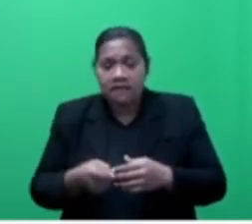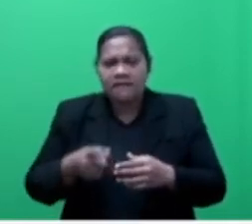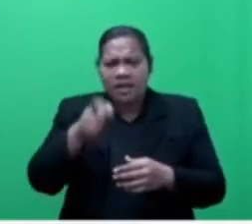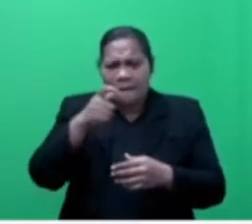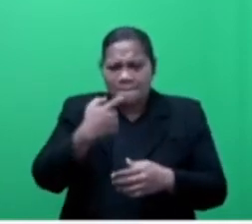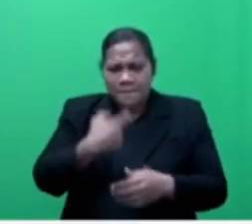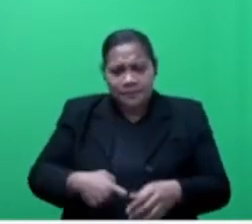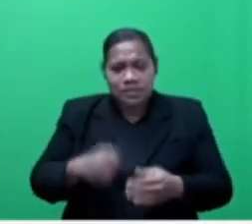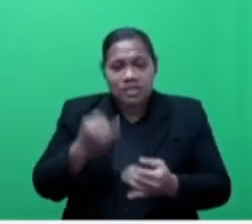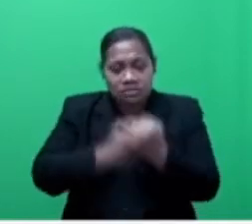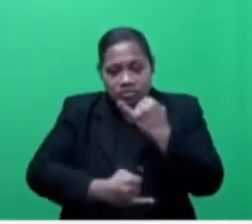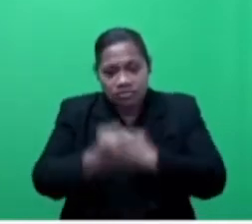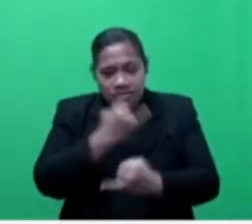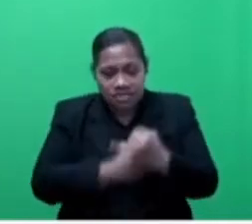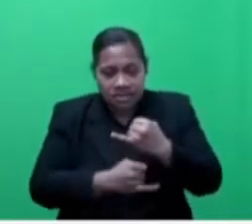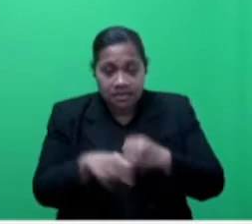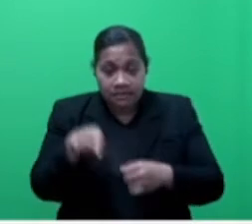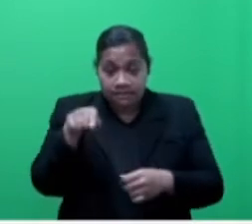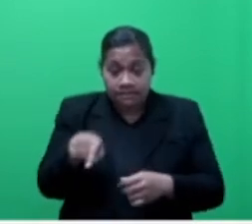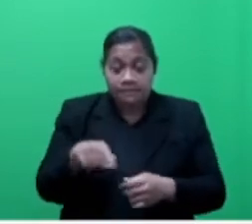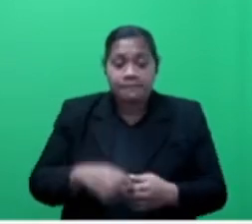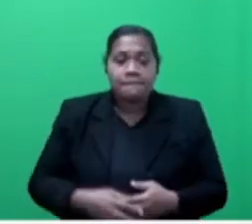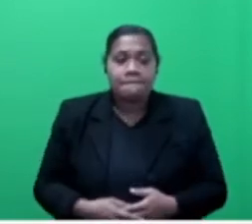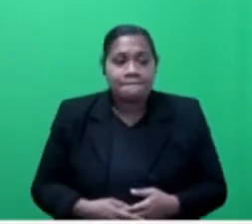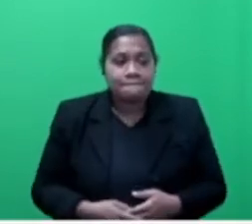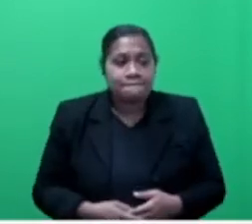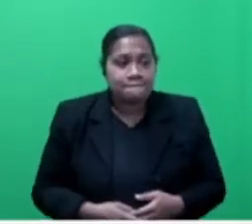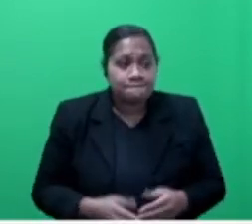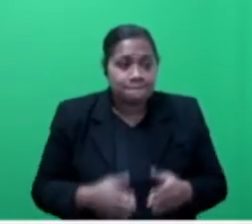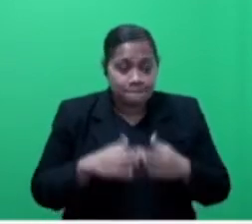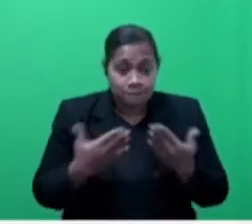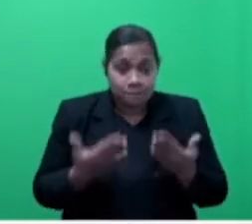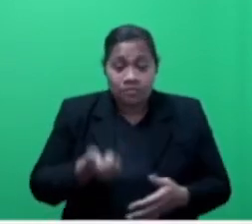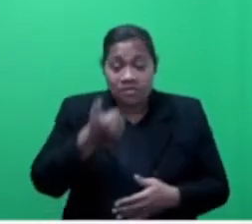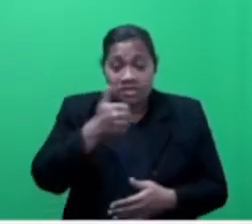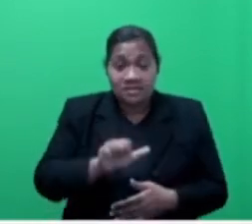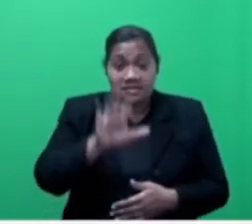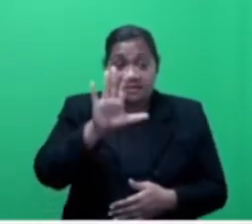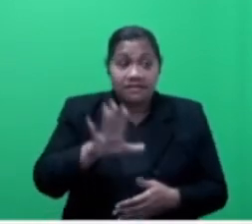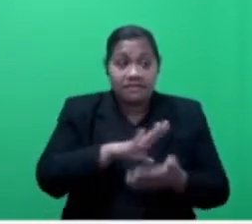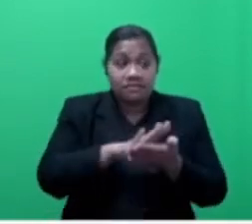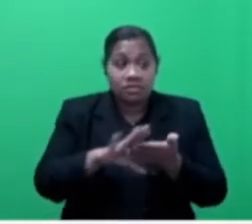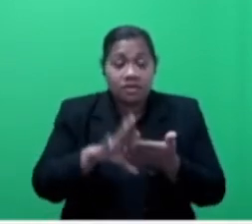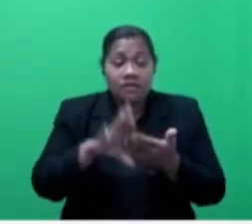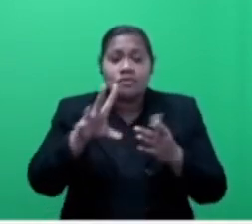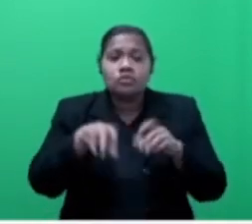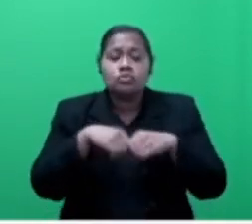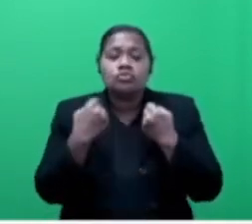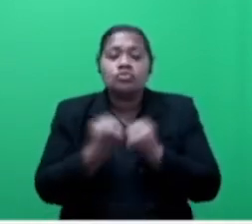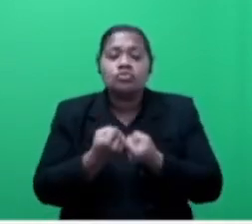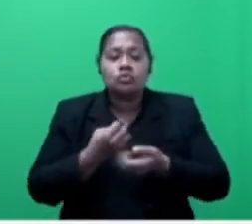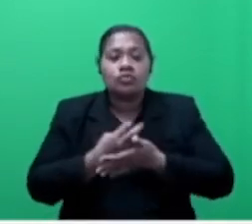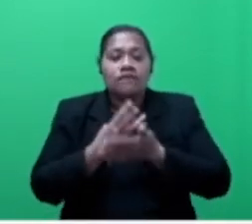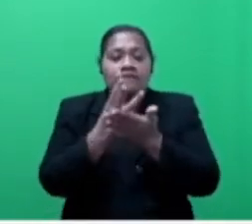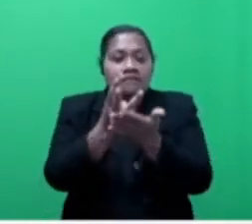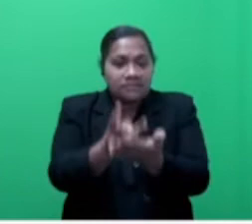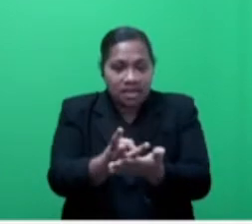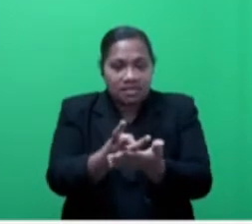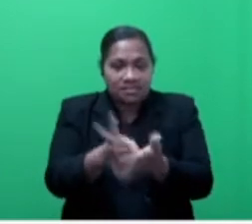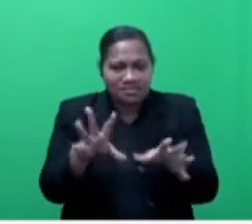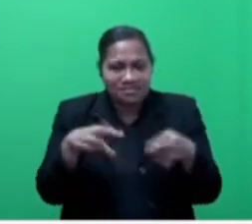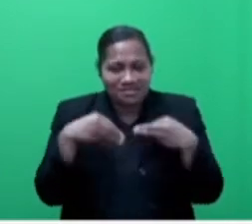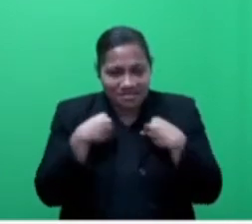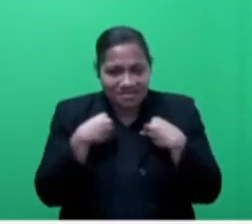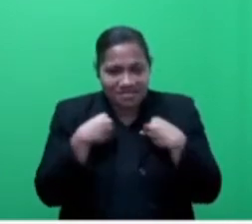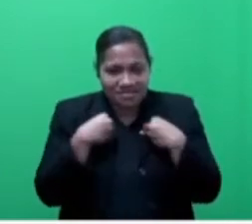annual premium of initially $70, which is now $65 just for social welfare recipients.